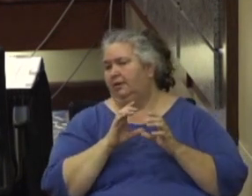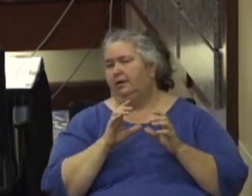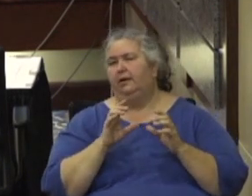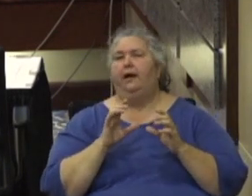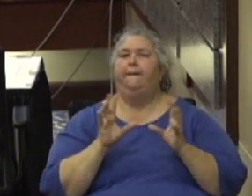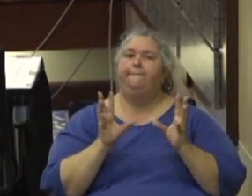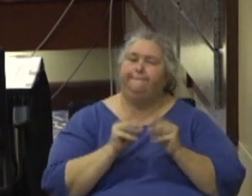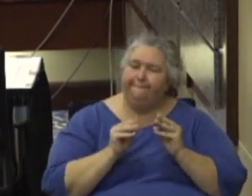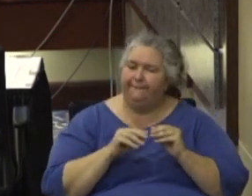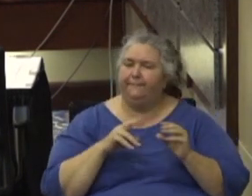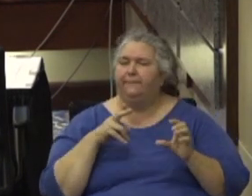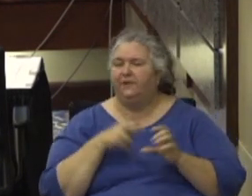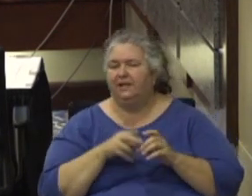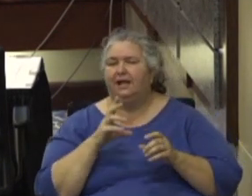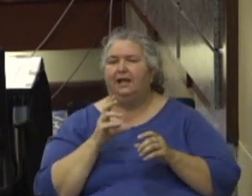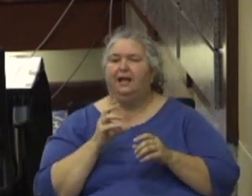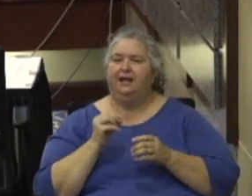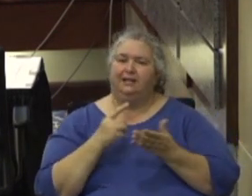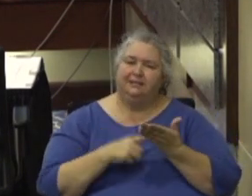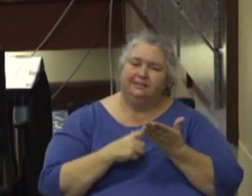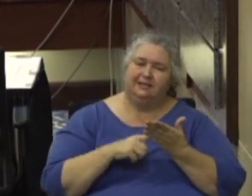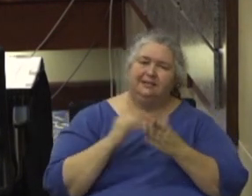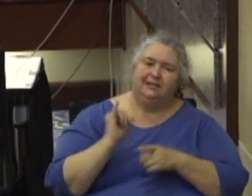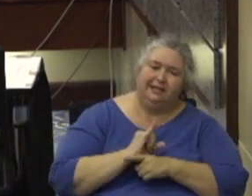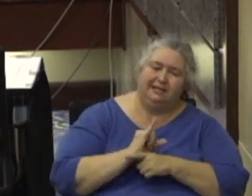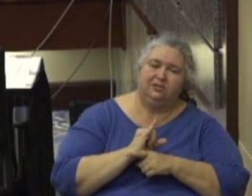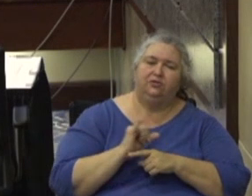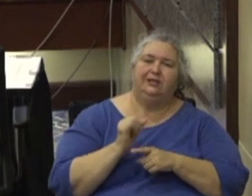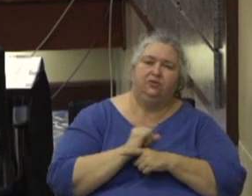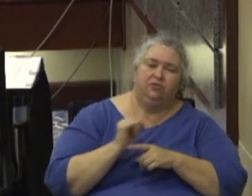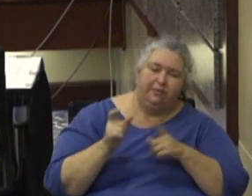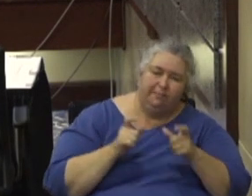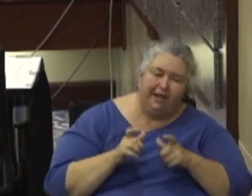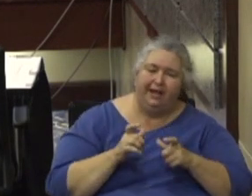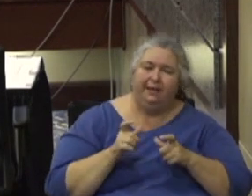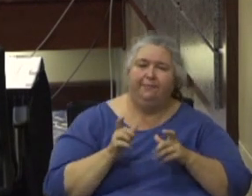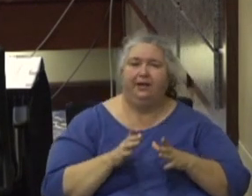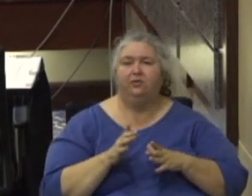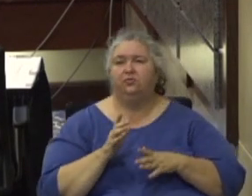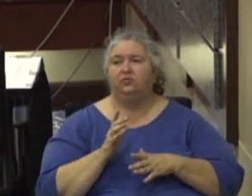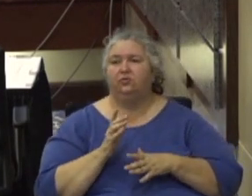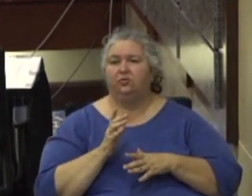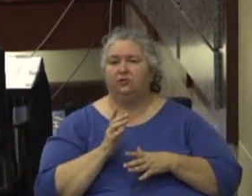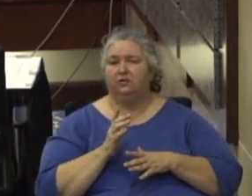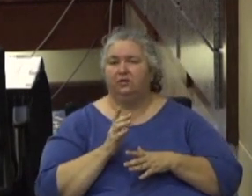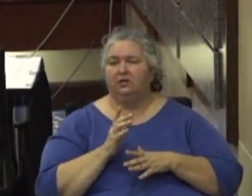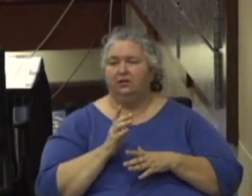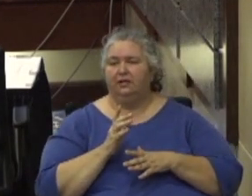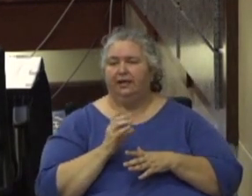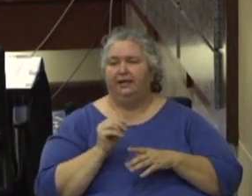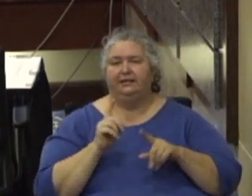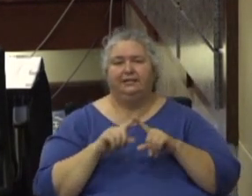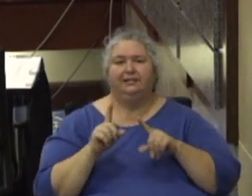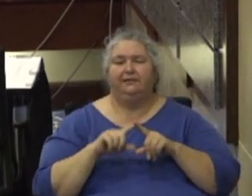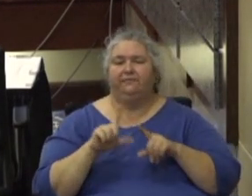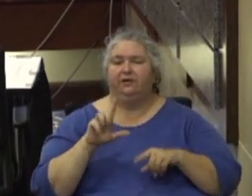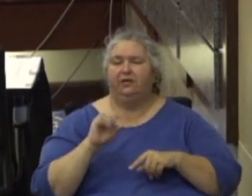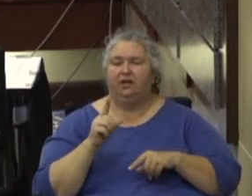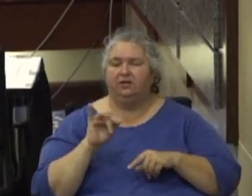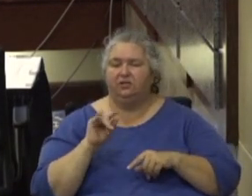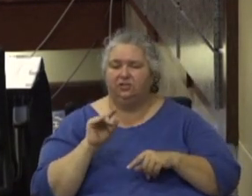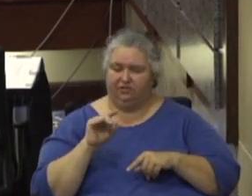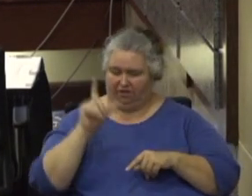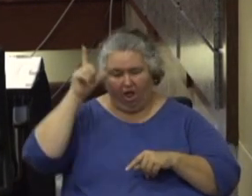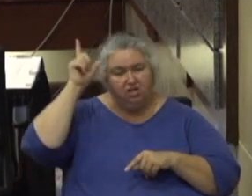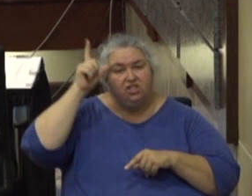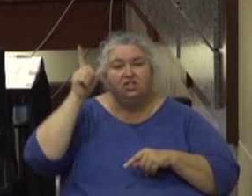it. They've covered industries from the area industry managers, which are mainly large industrial and logistics firms, major employers in the